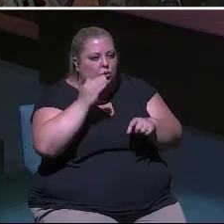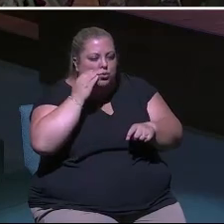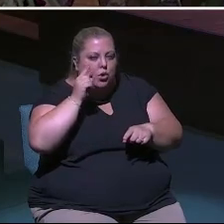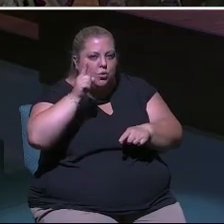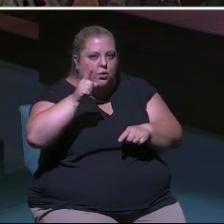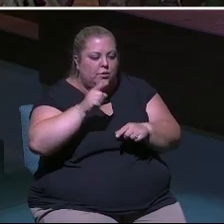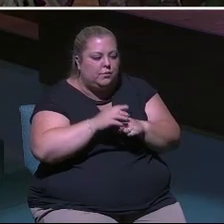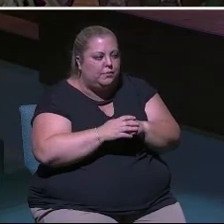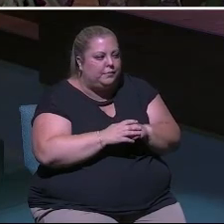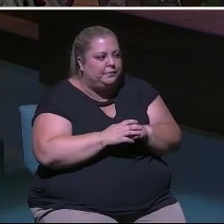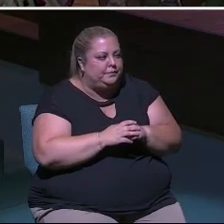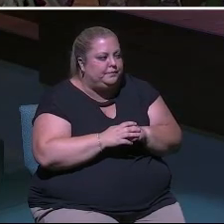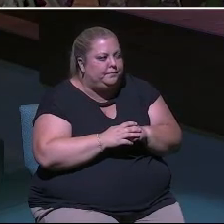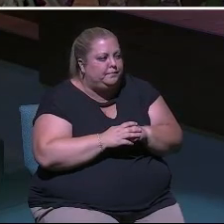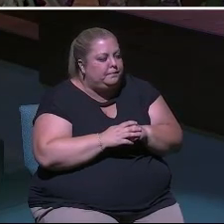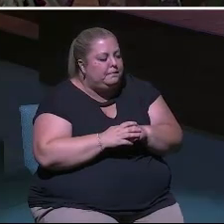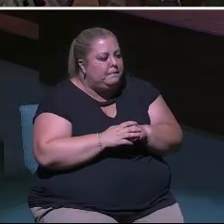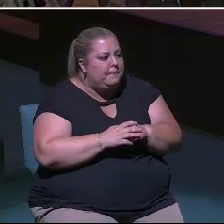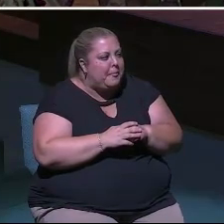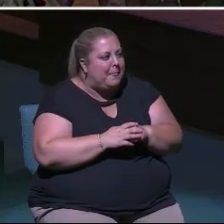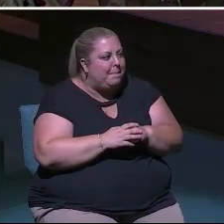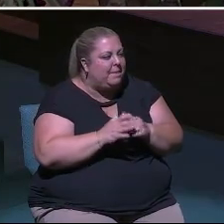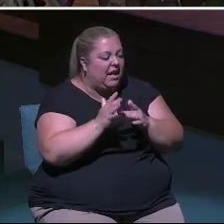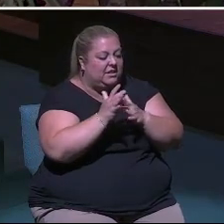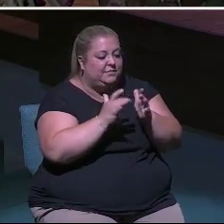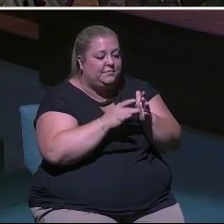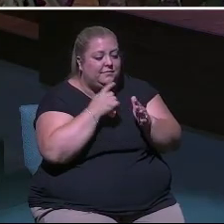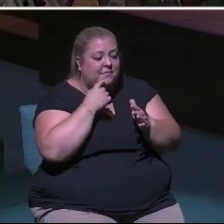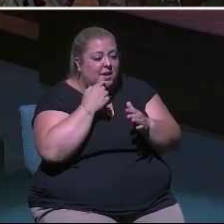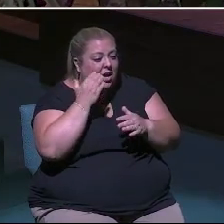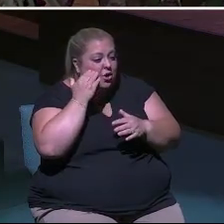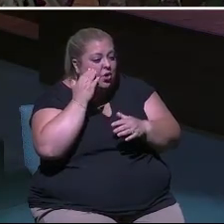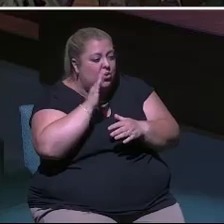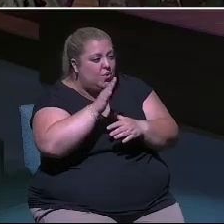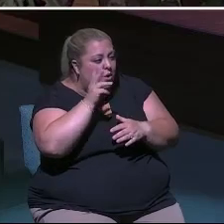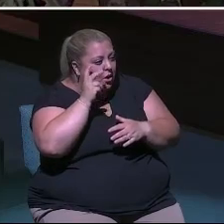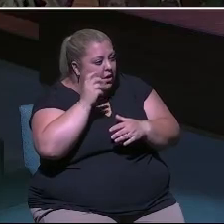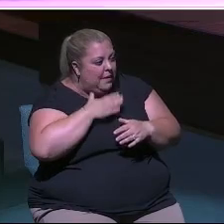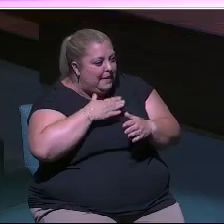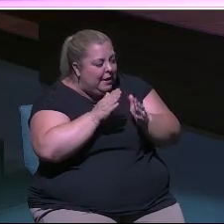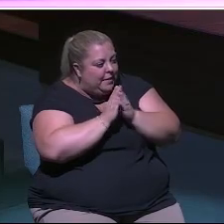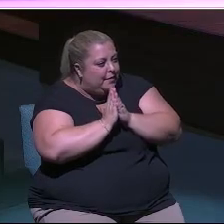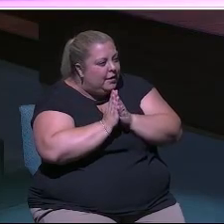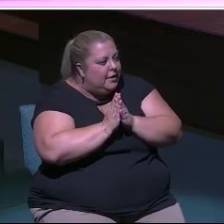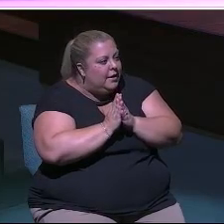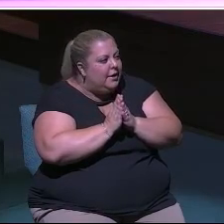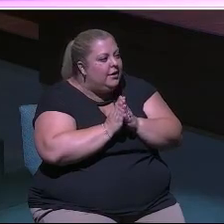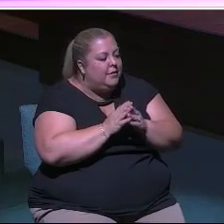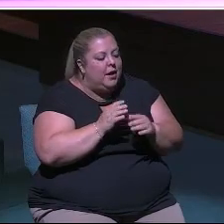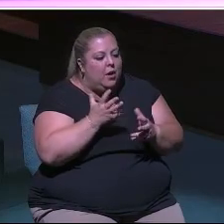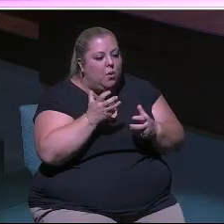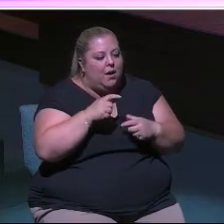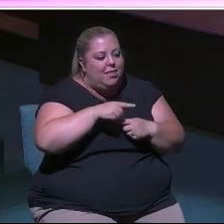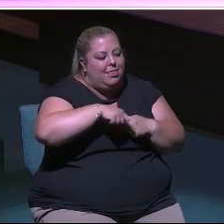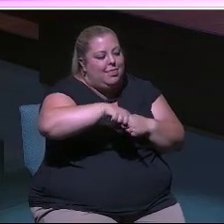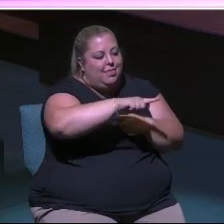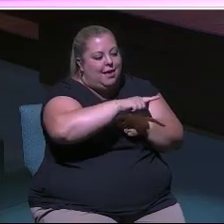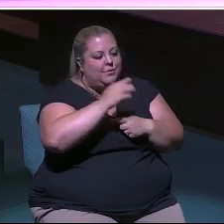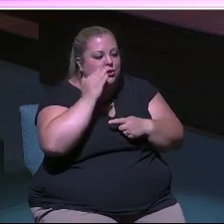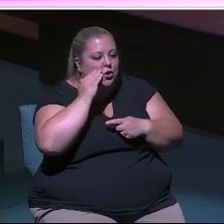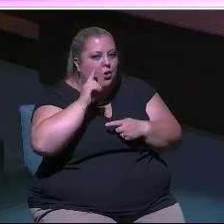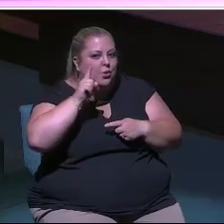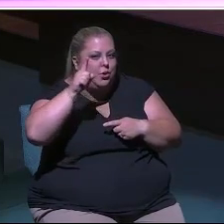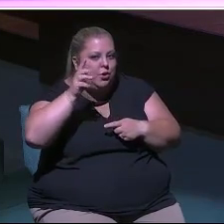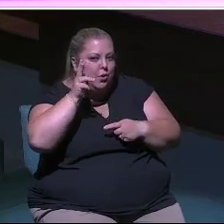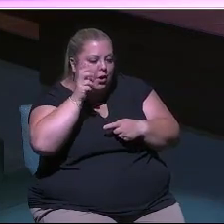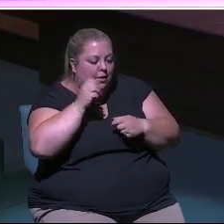Jesus is saying, I know that you heard my prayer, but I'm saying it out loud so they will know that you heard my prayer. They took away the stone.